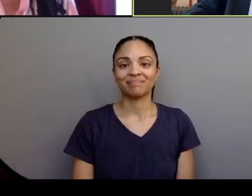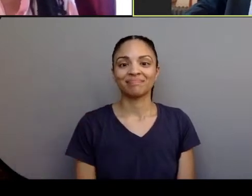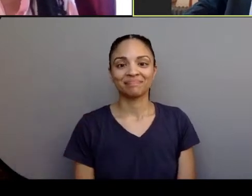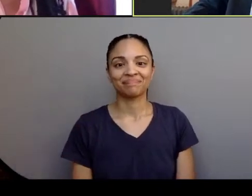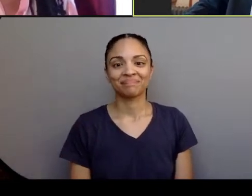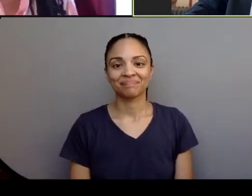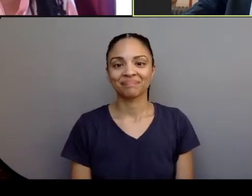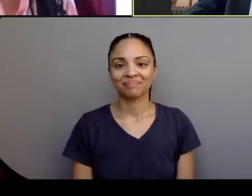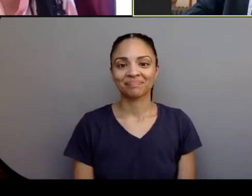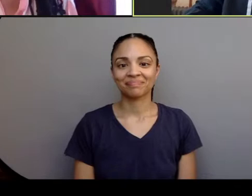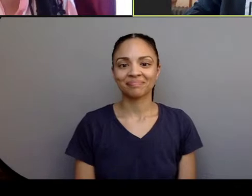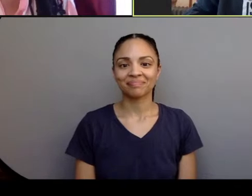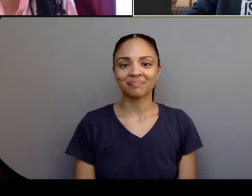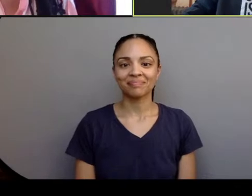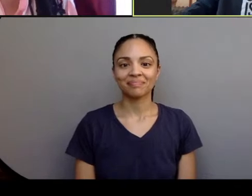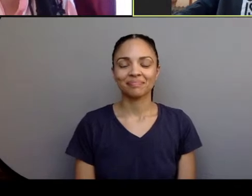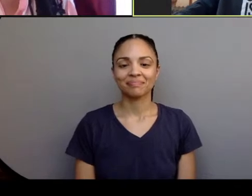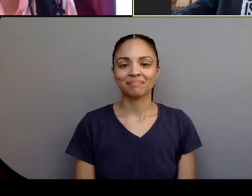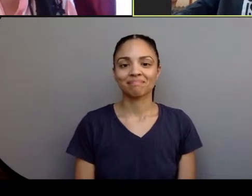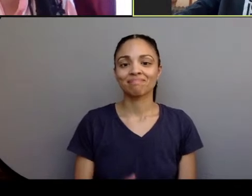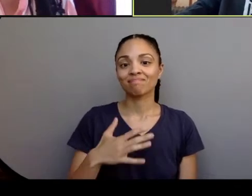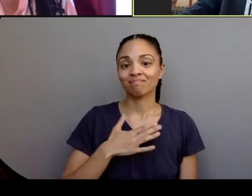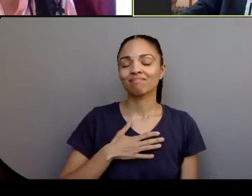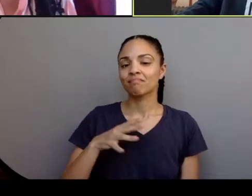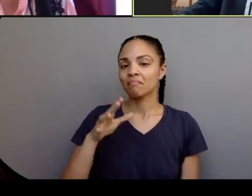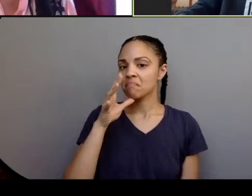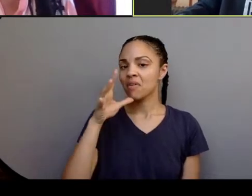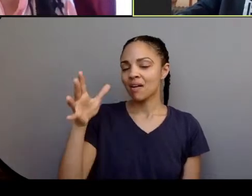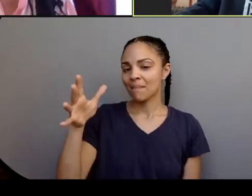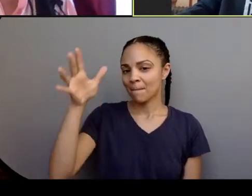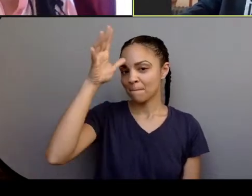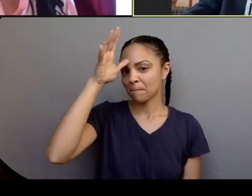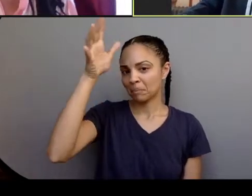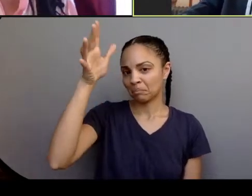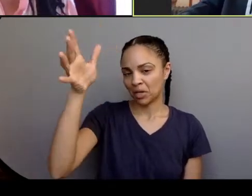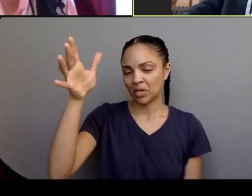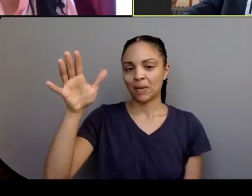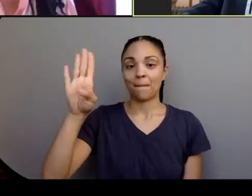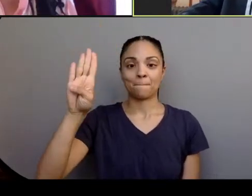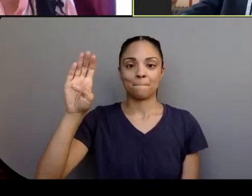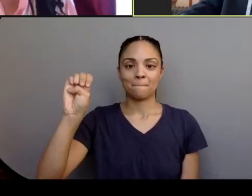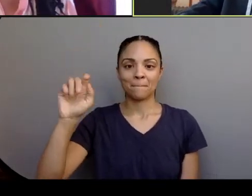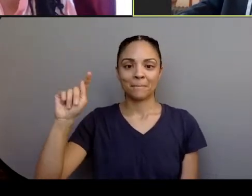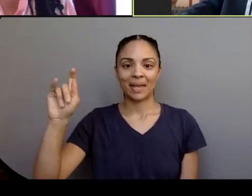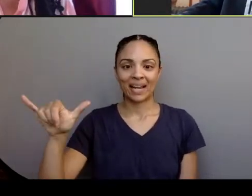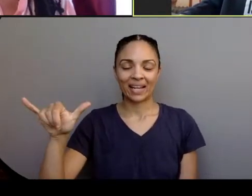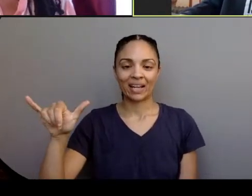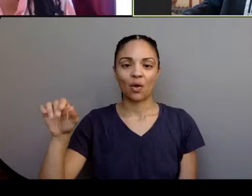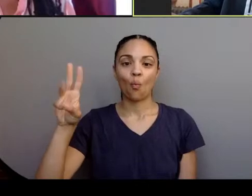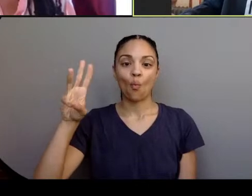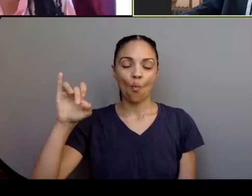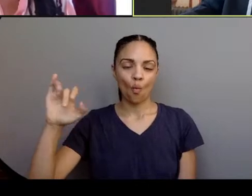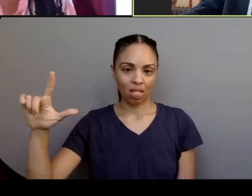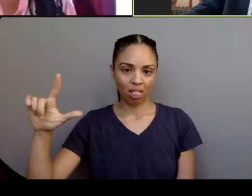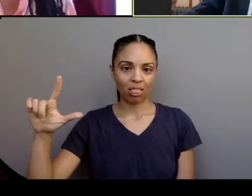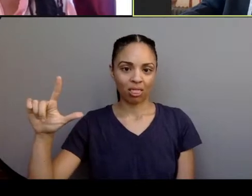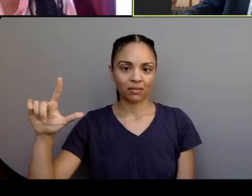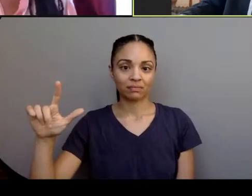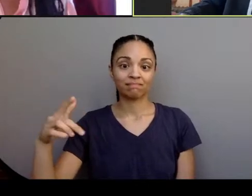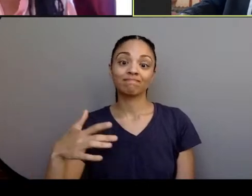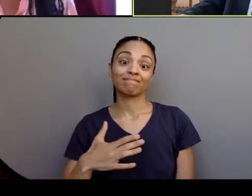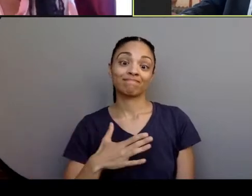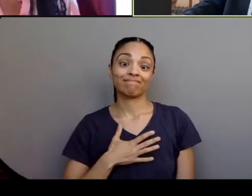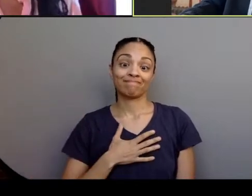because my grandparents are both Ben and Betty Hay, Roy and Grace Sykes, and I'm the great grandson of a